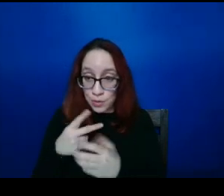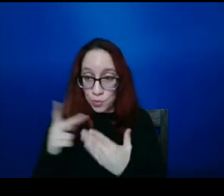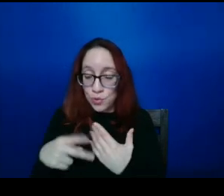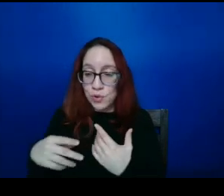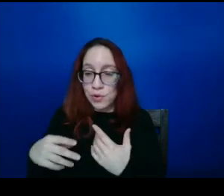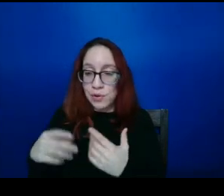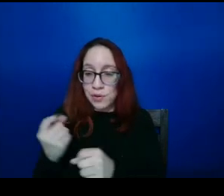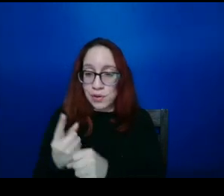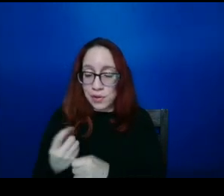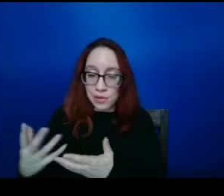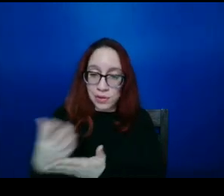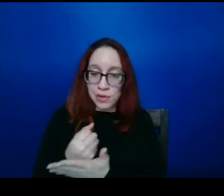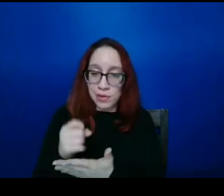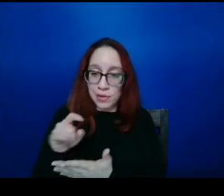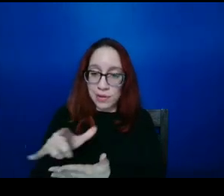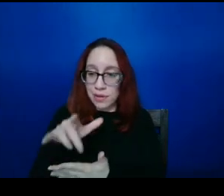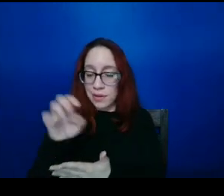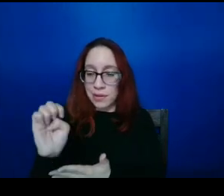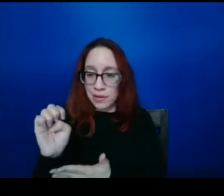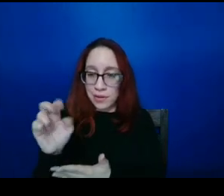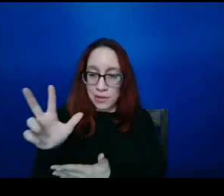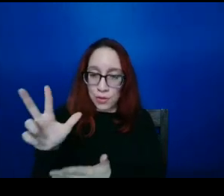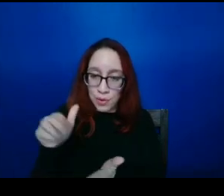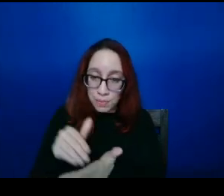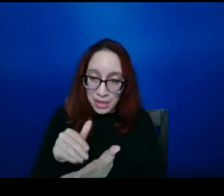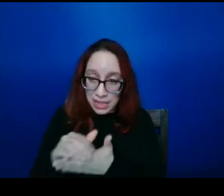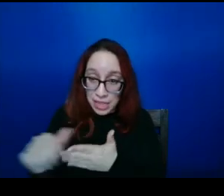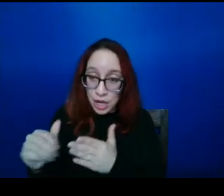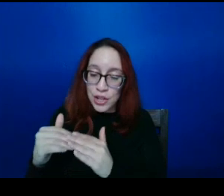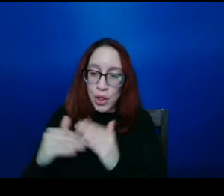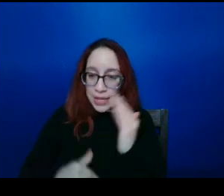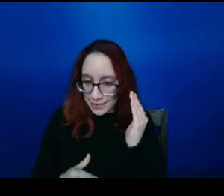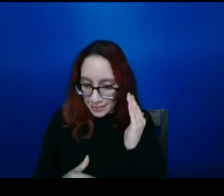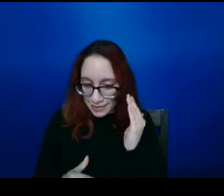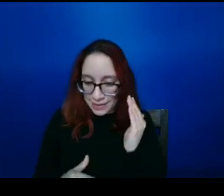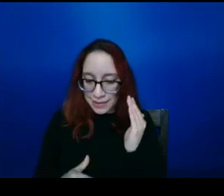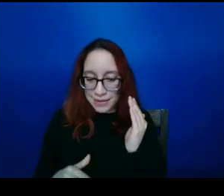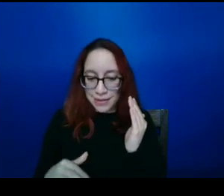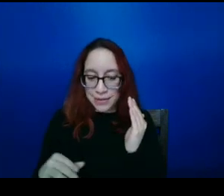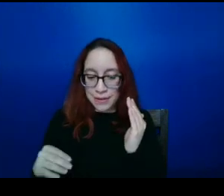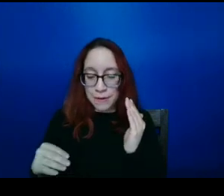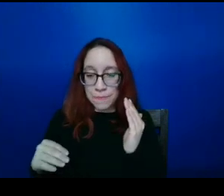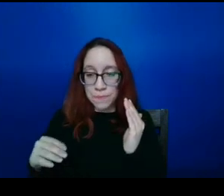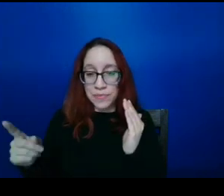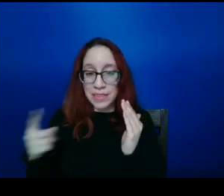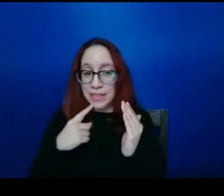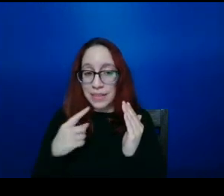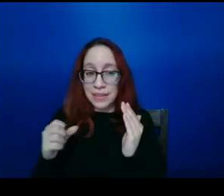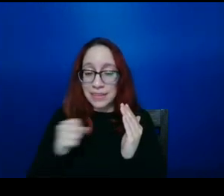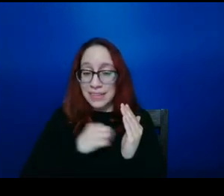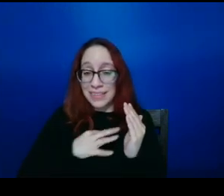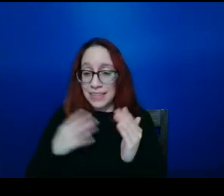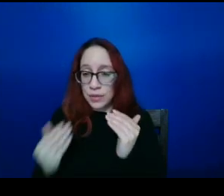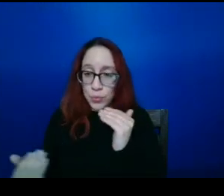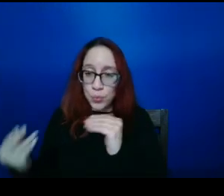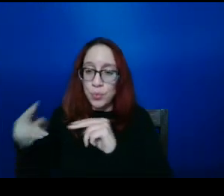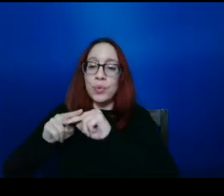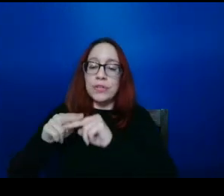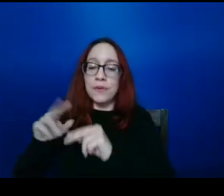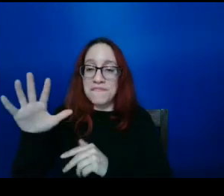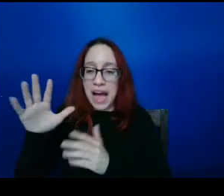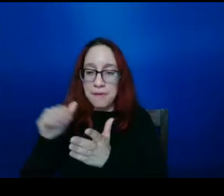annual gross sales and receipts of $3 million or less. Staff is recommending to bump that to $5 million or less. We